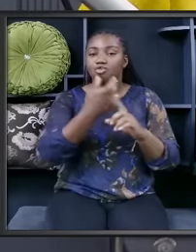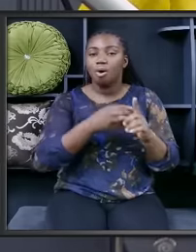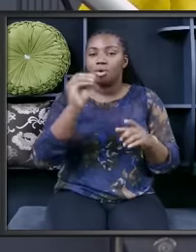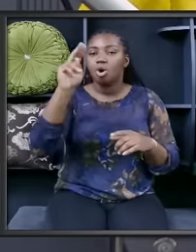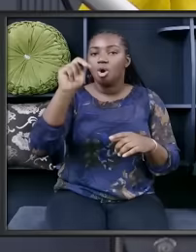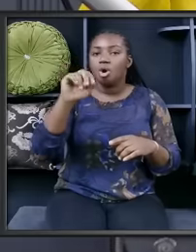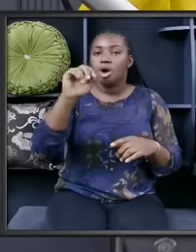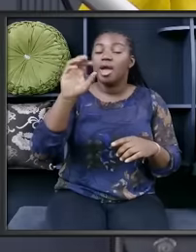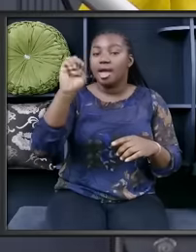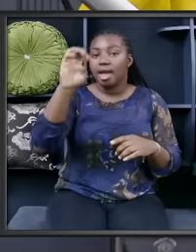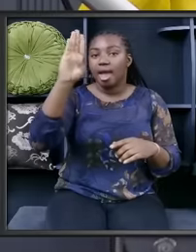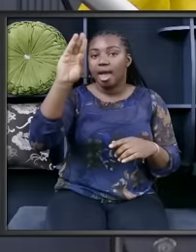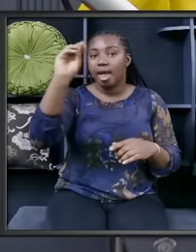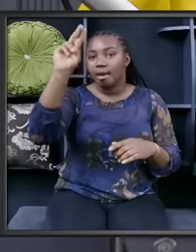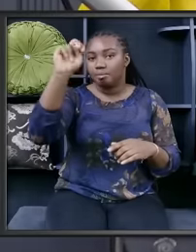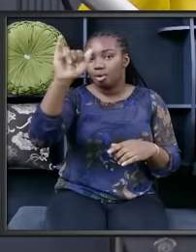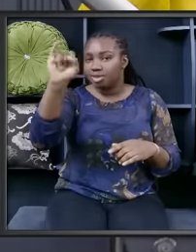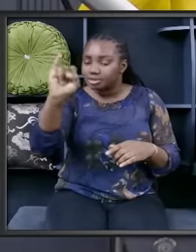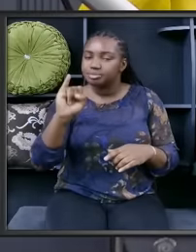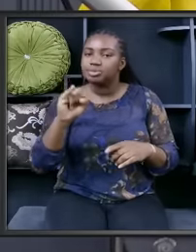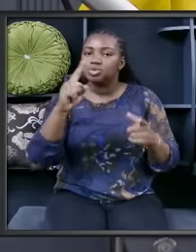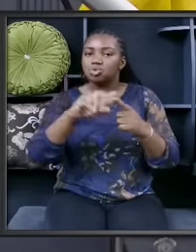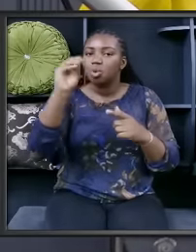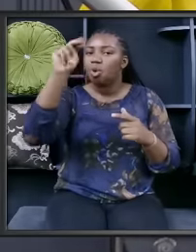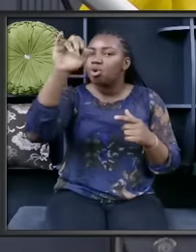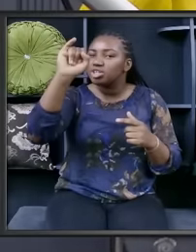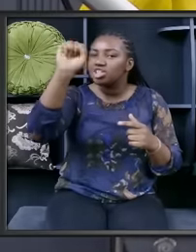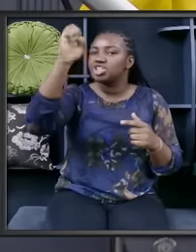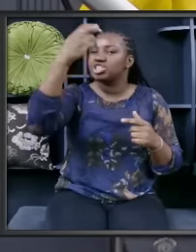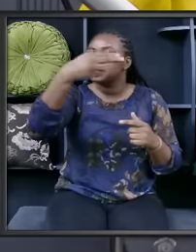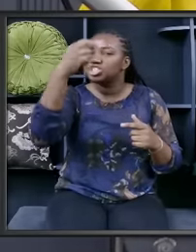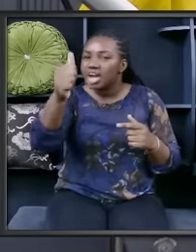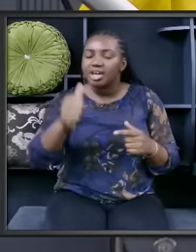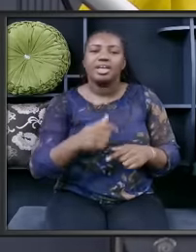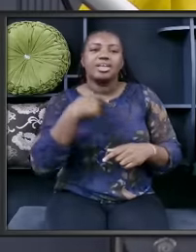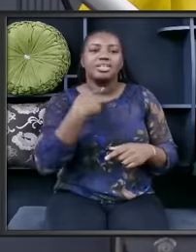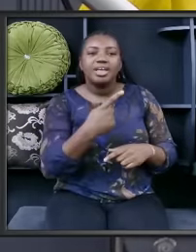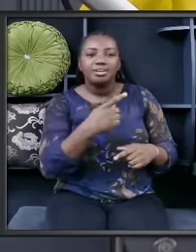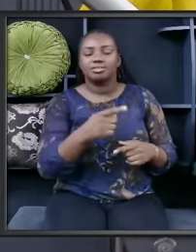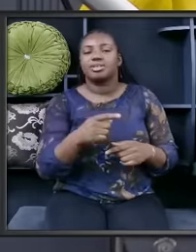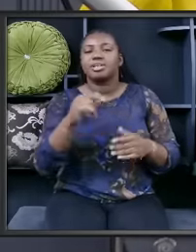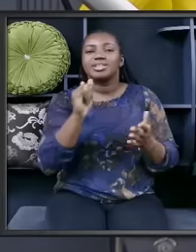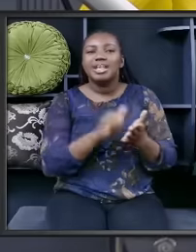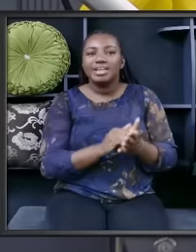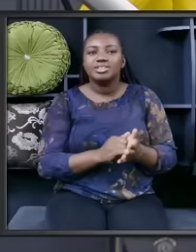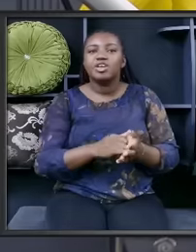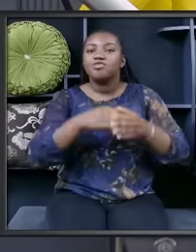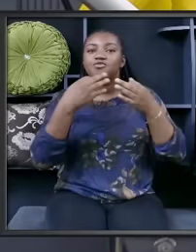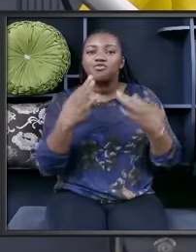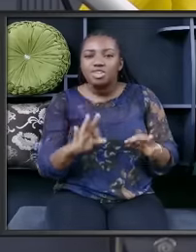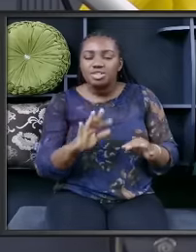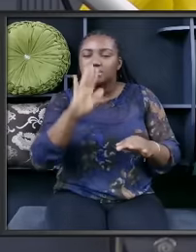State. So when you go to Onisha, you conclude everything by 3:30. You are okay with everything so that you